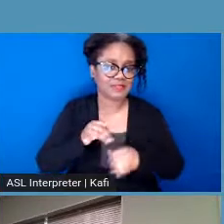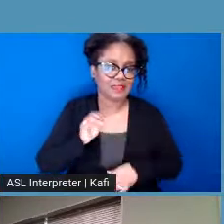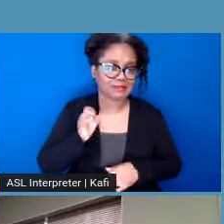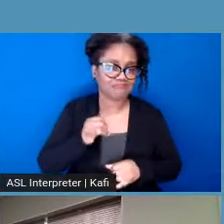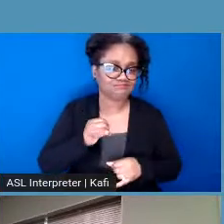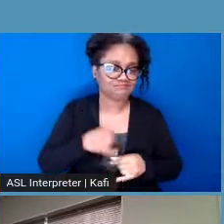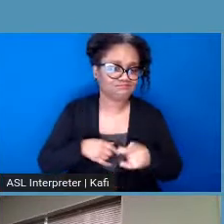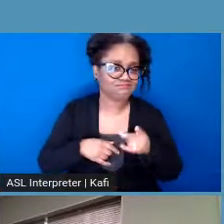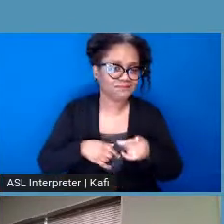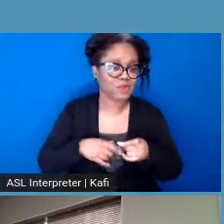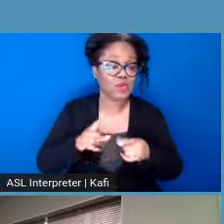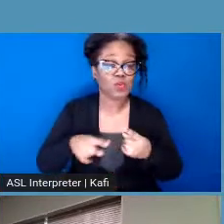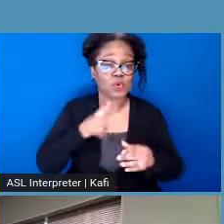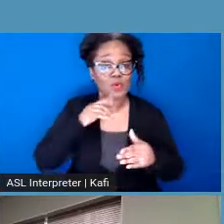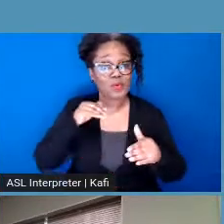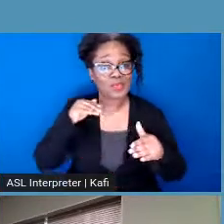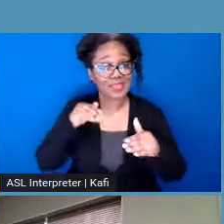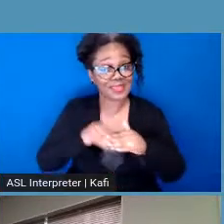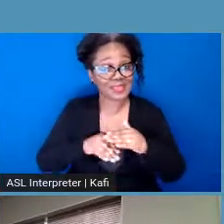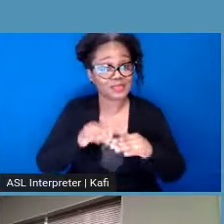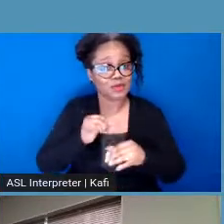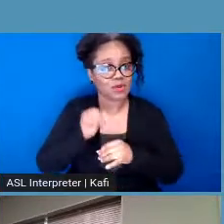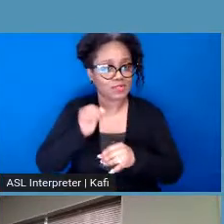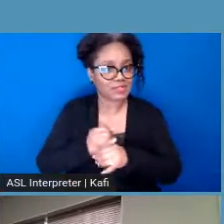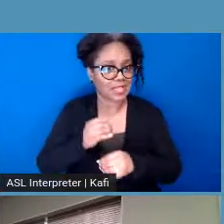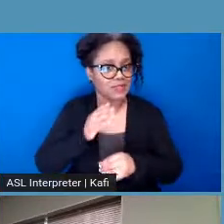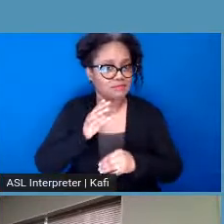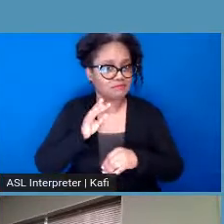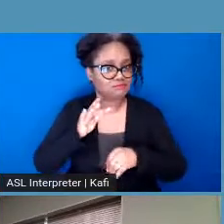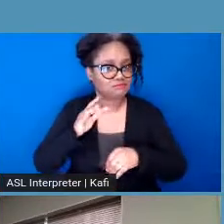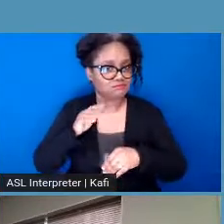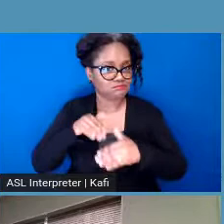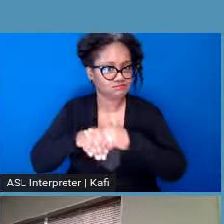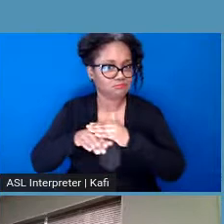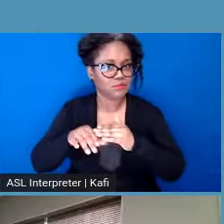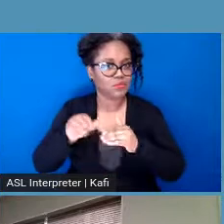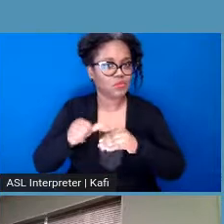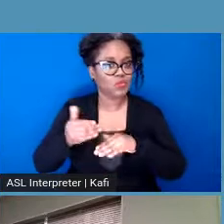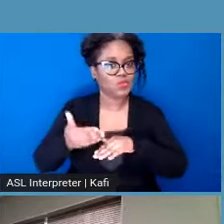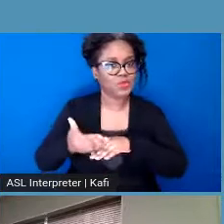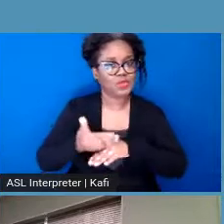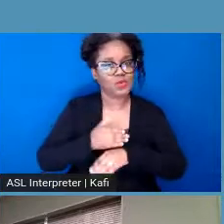and staggered schedules, we kind of needed projects we could do ourselves. I hope you all can relate to